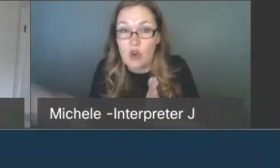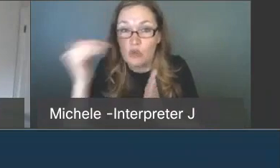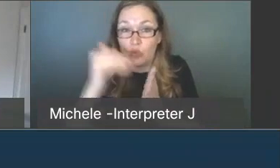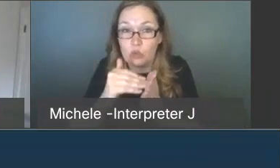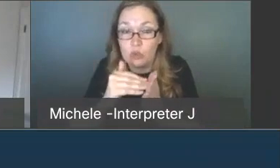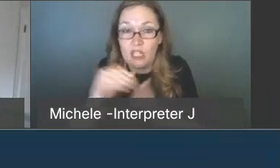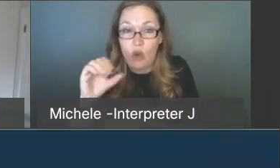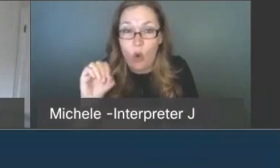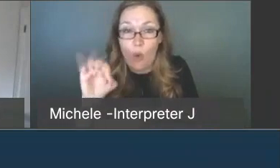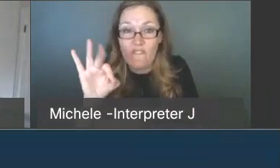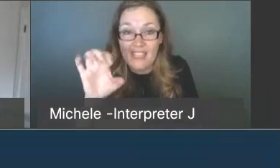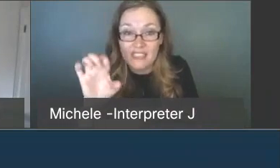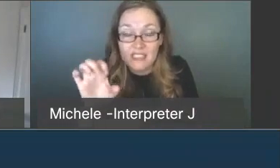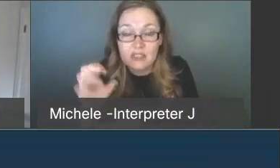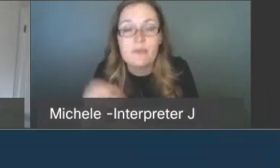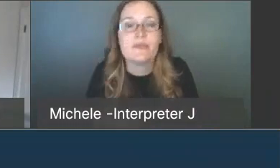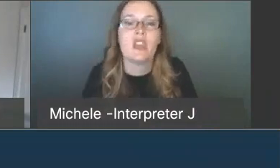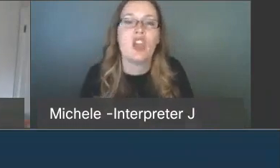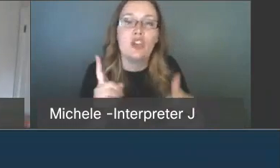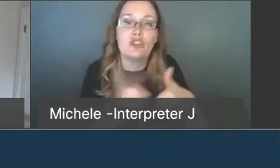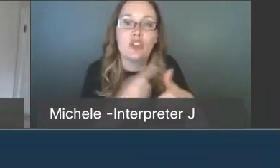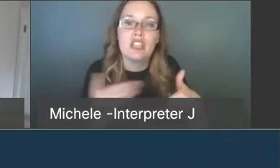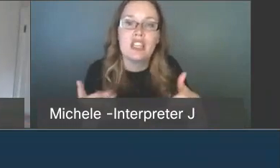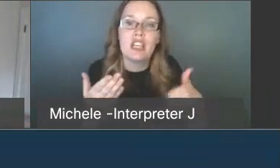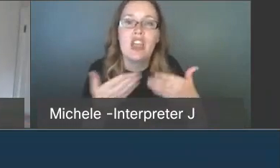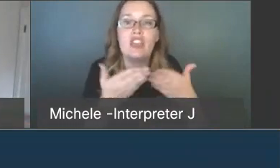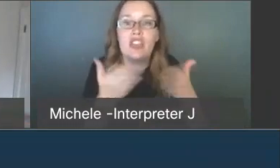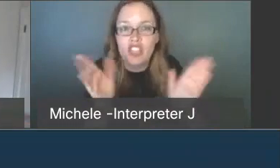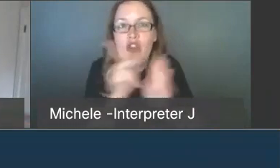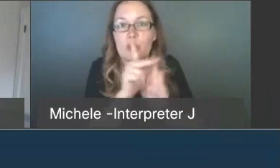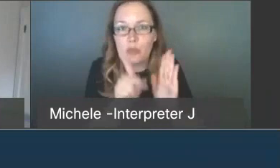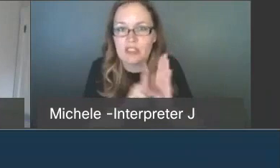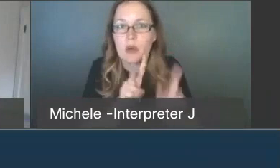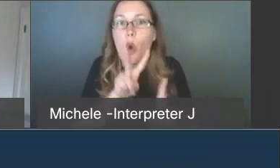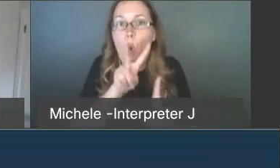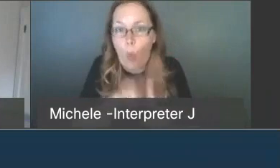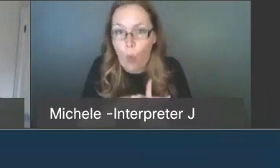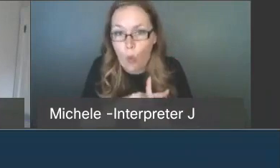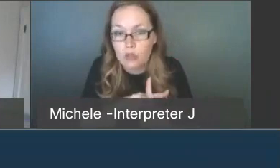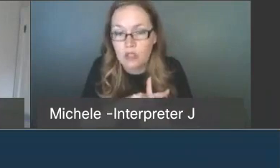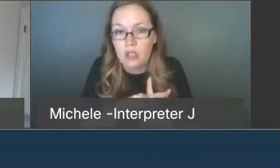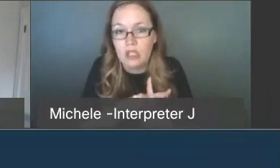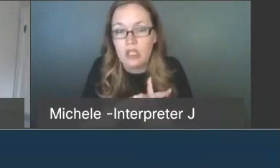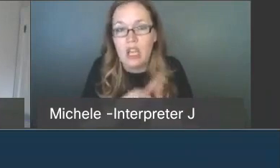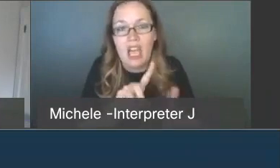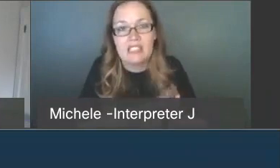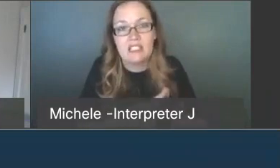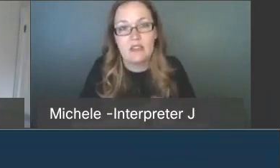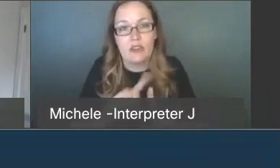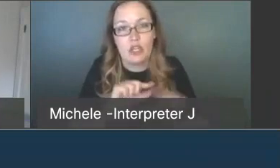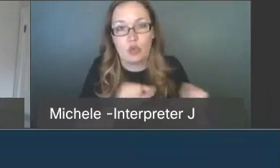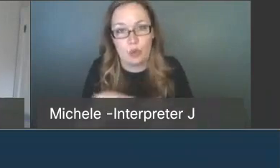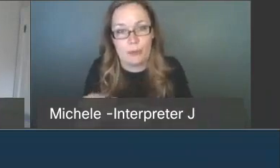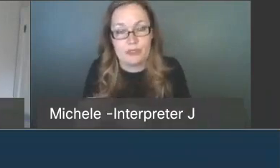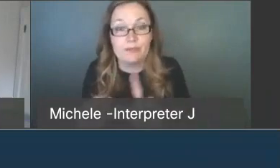of questions built into that. So the first thing that I would say is that the general principles hold across types of crimes. Now, one thing